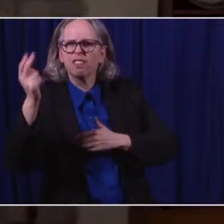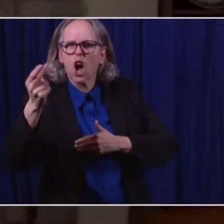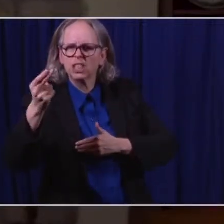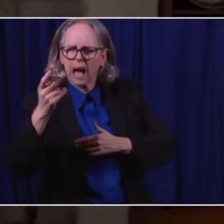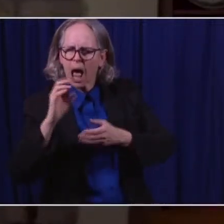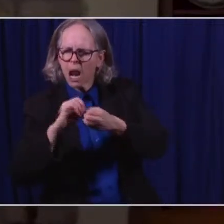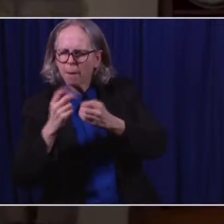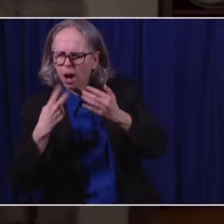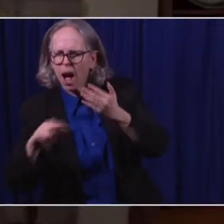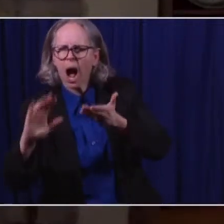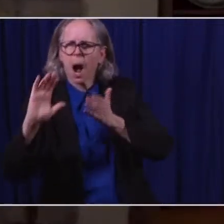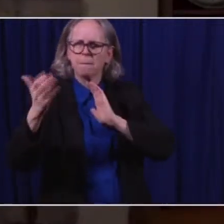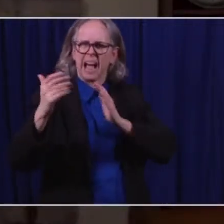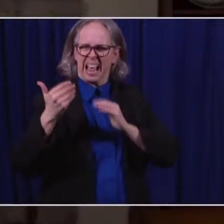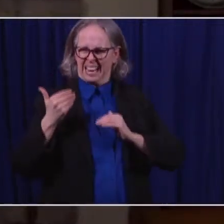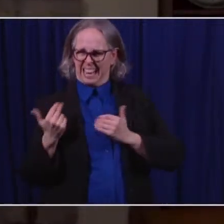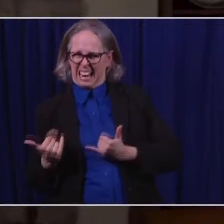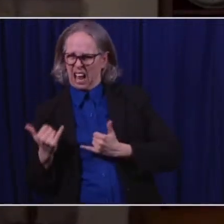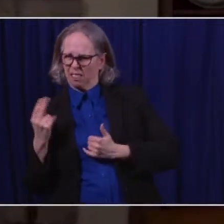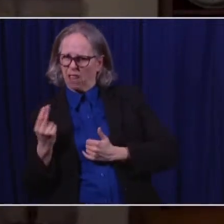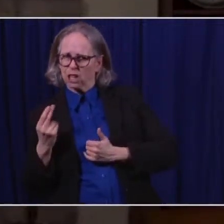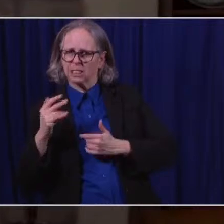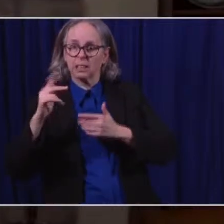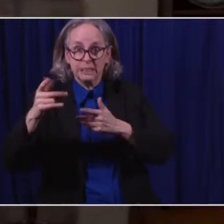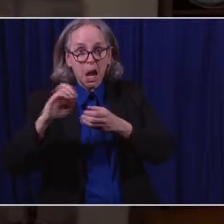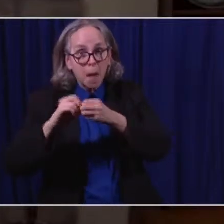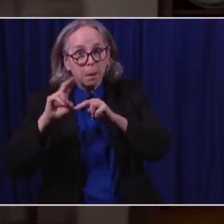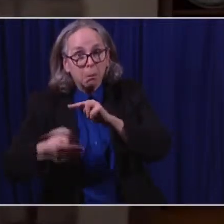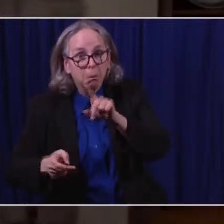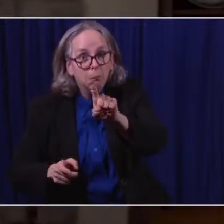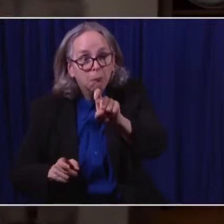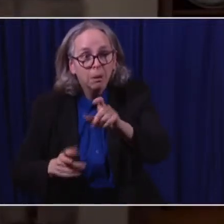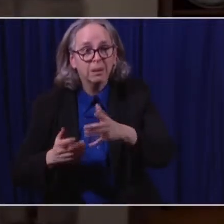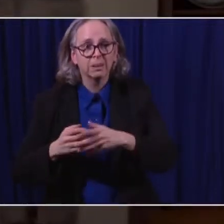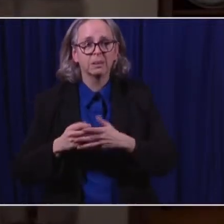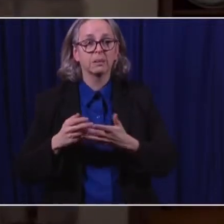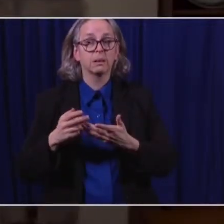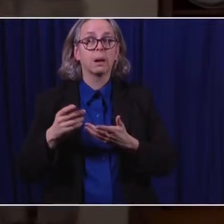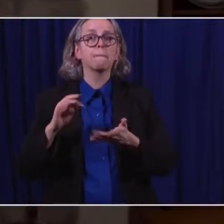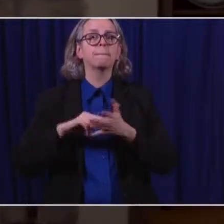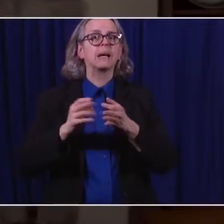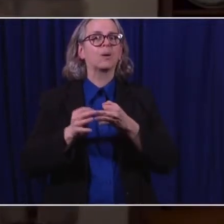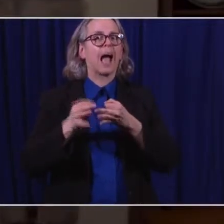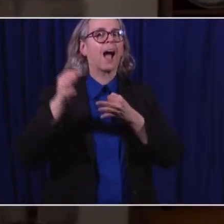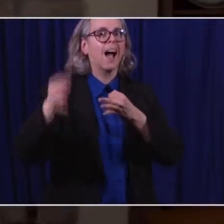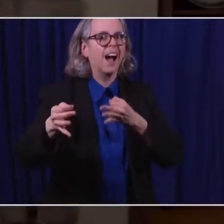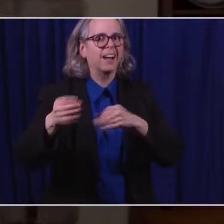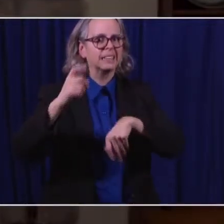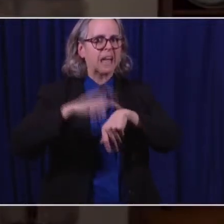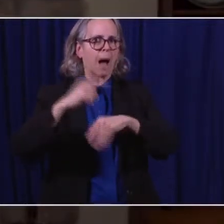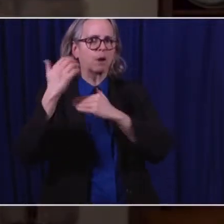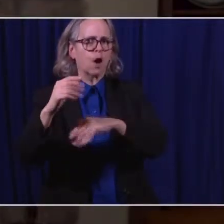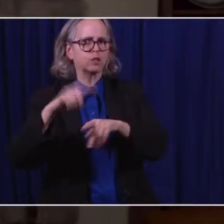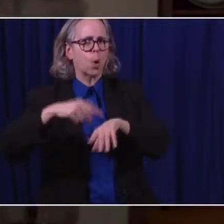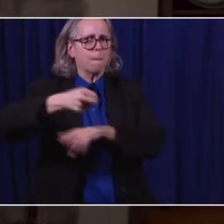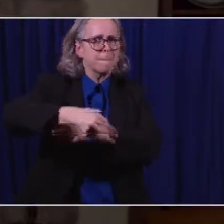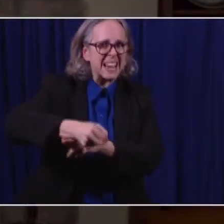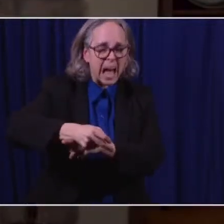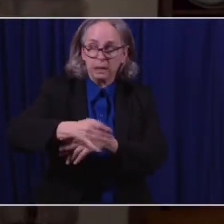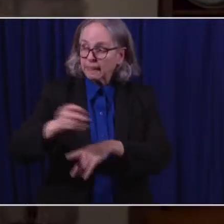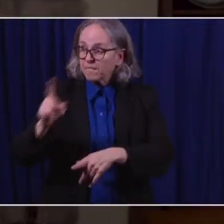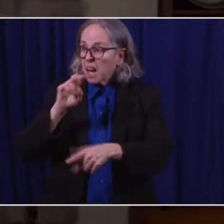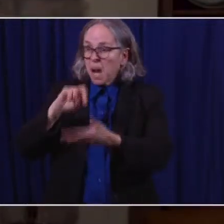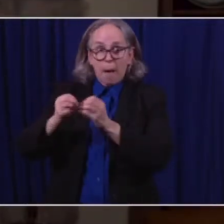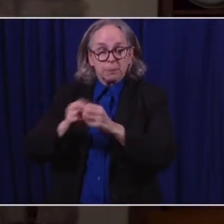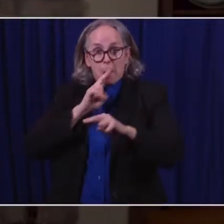to midnight. And I suppose it's even possible it drops so much that we'll get 7 days in that it goes completely off.